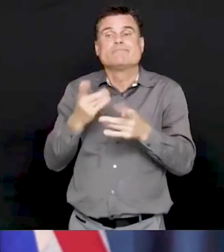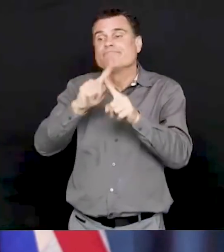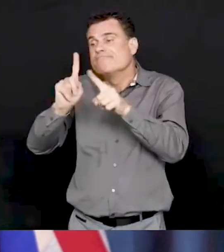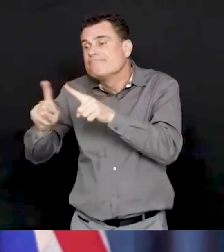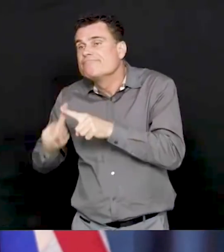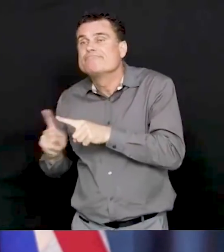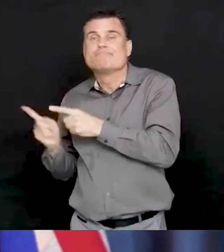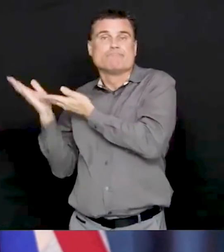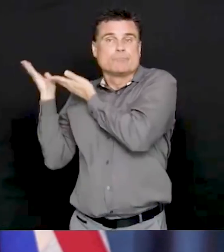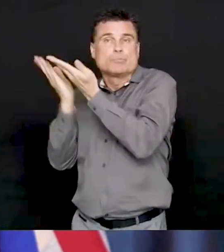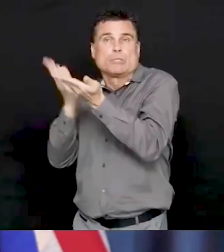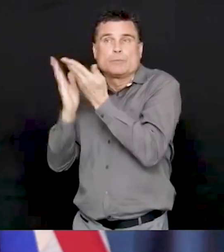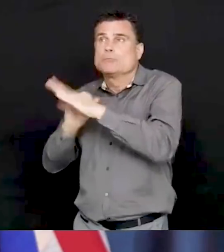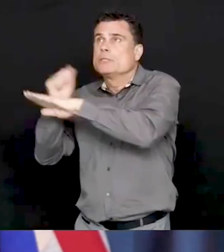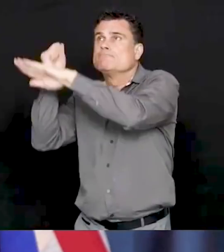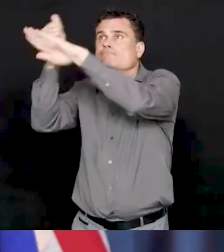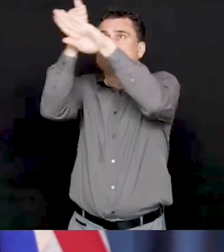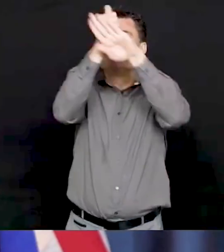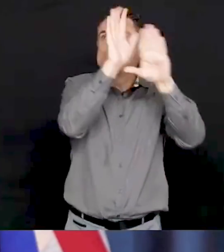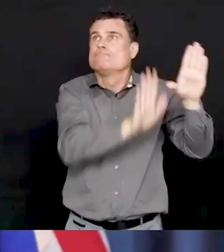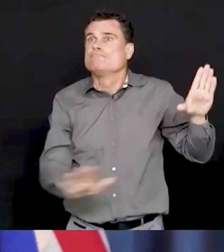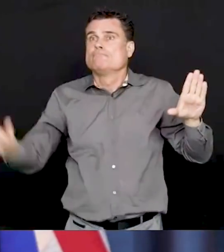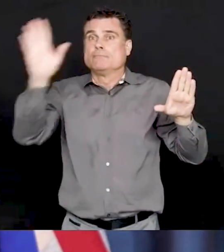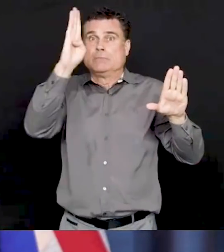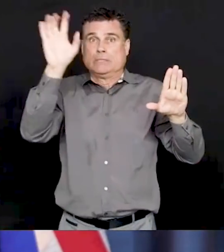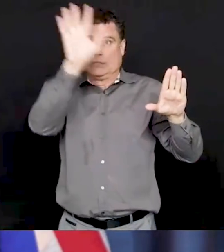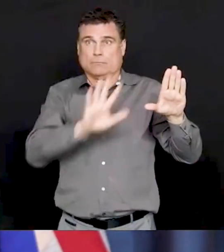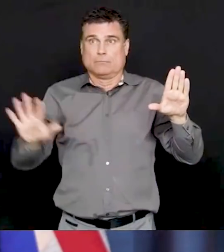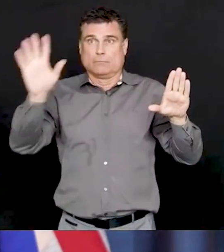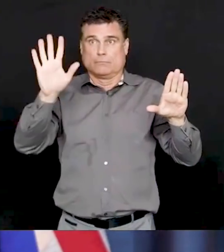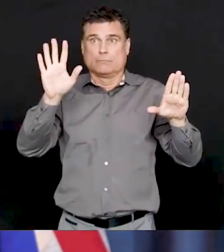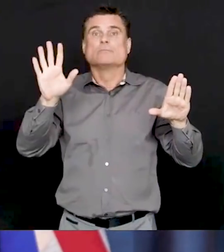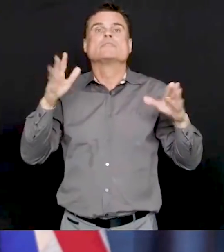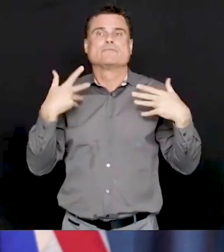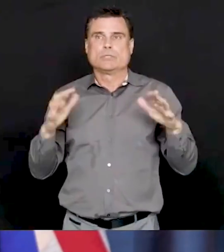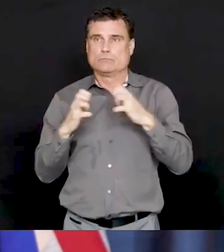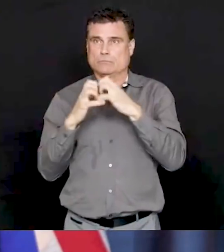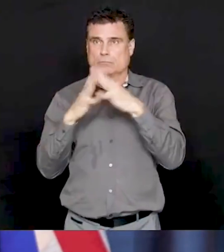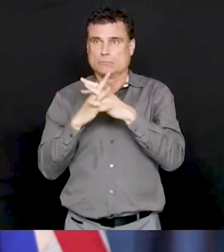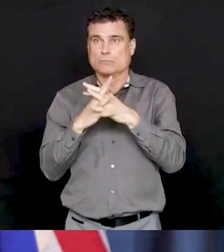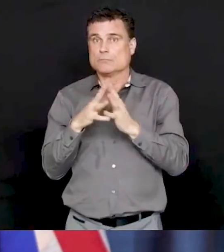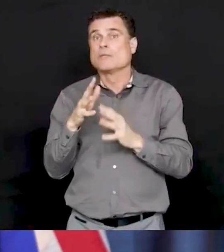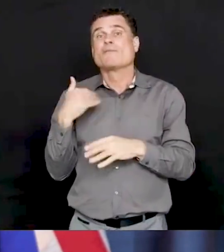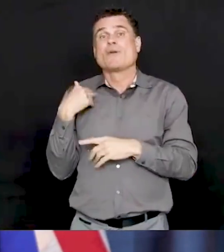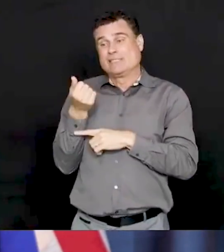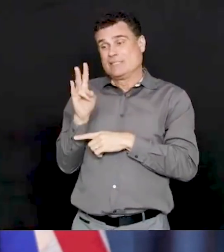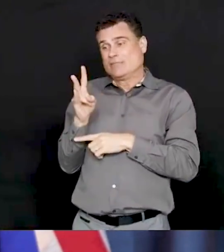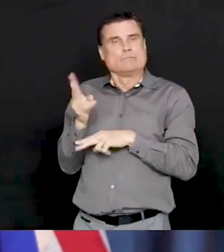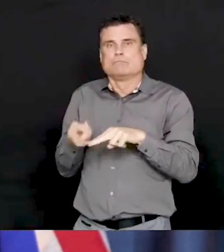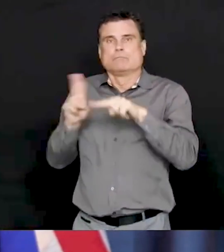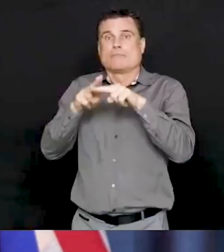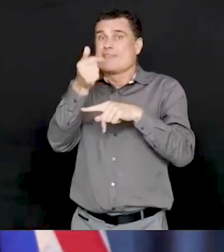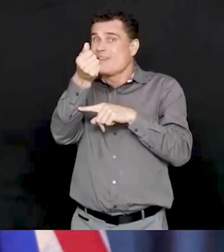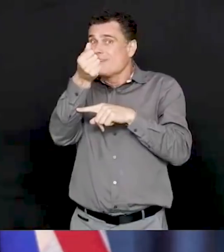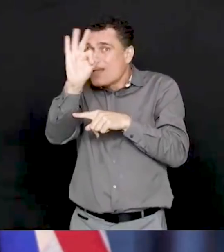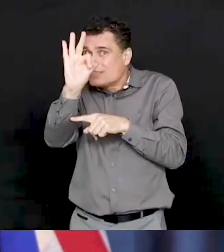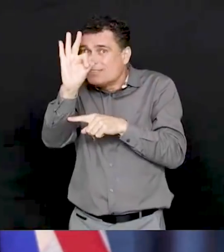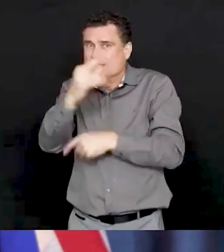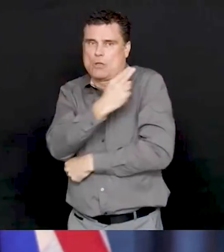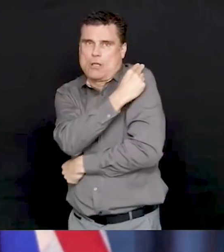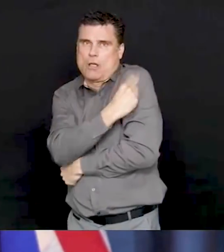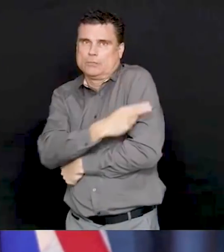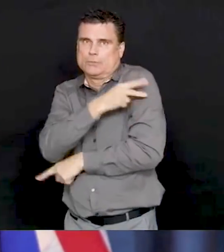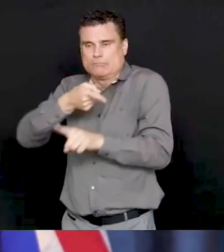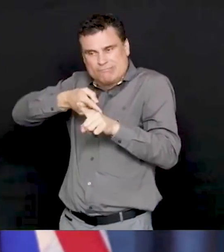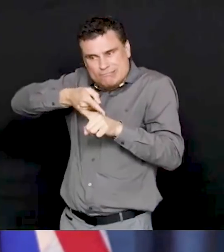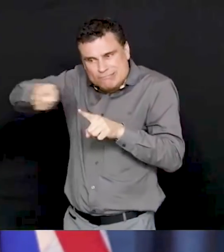primary sites. They're ready for this, and they're working hard to make sure that we can be prepared to care for